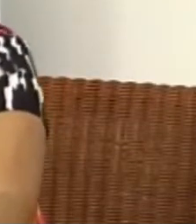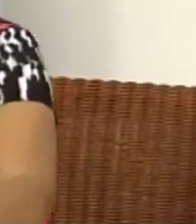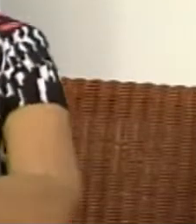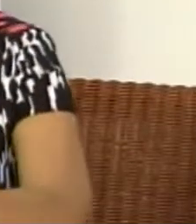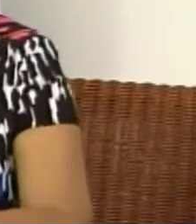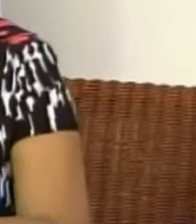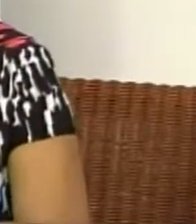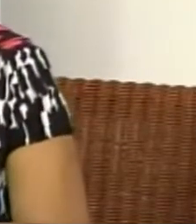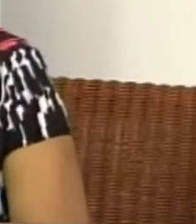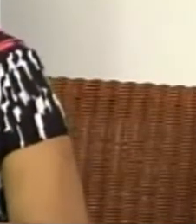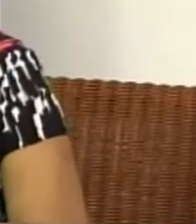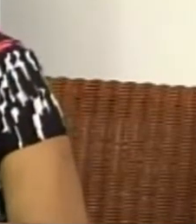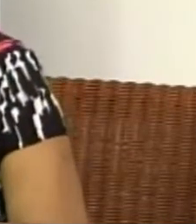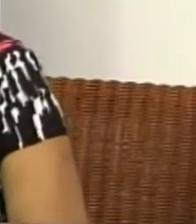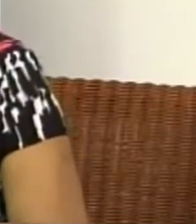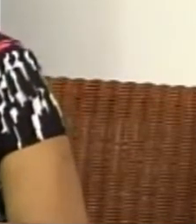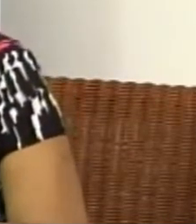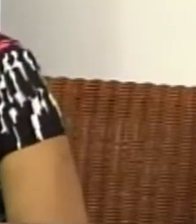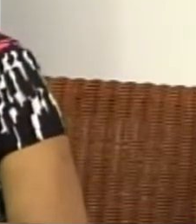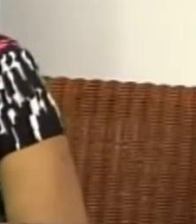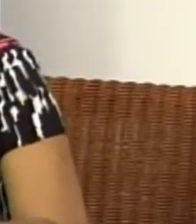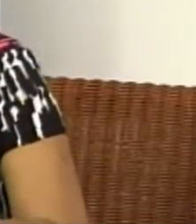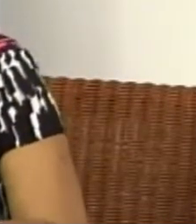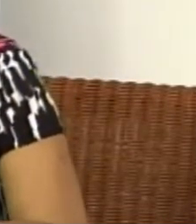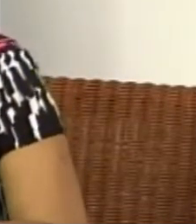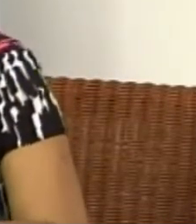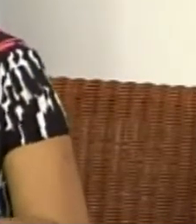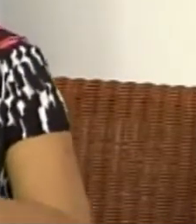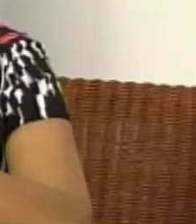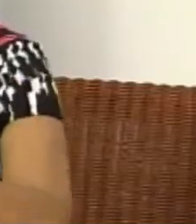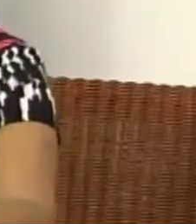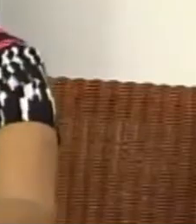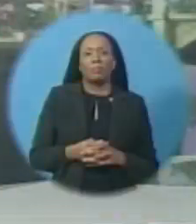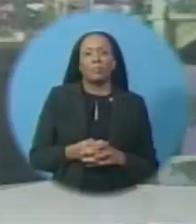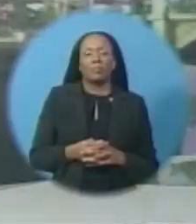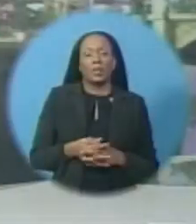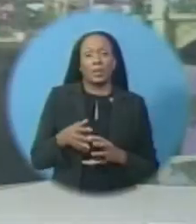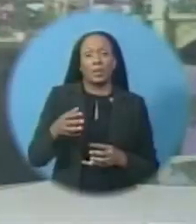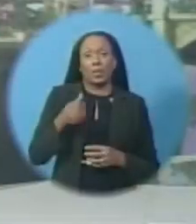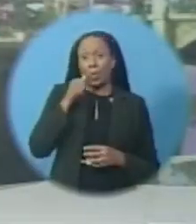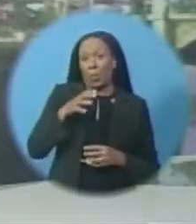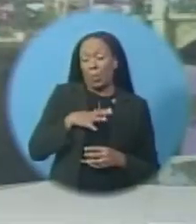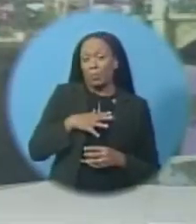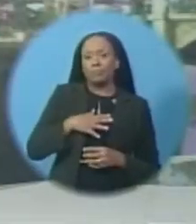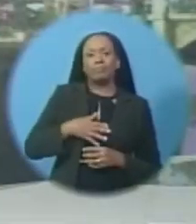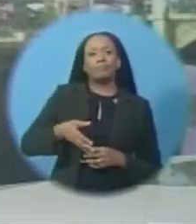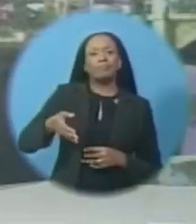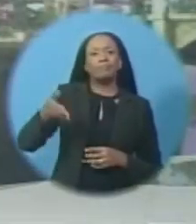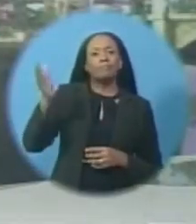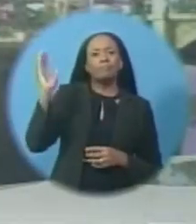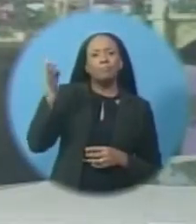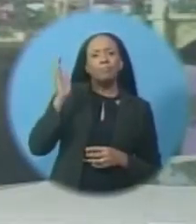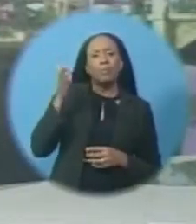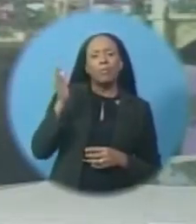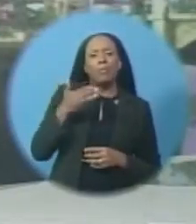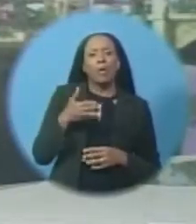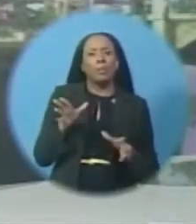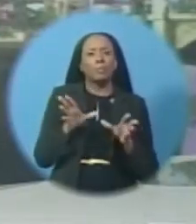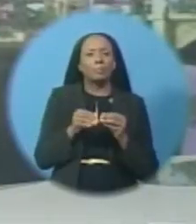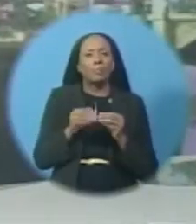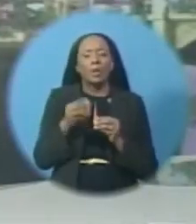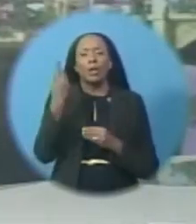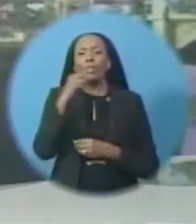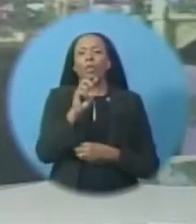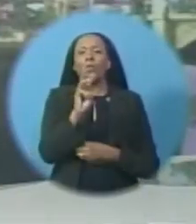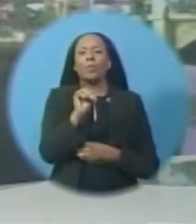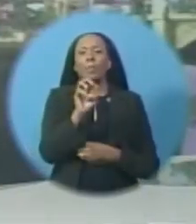January or in May or June. Mrs. Myers was speaking during a media conference at